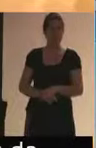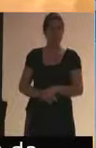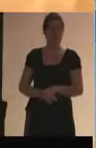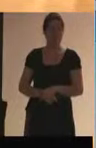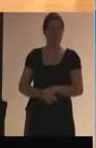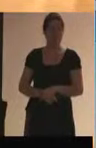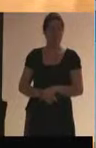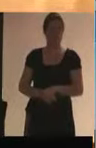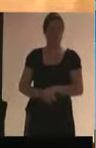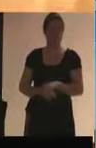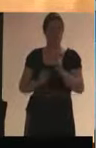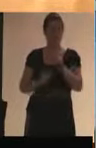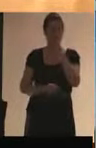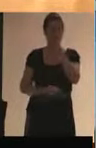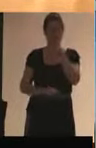skills.